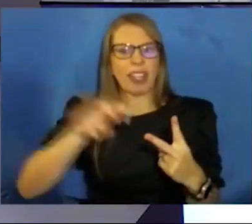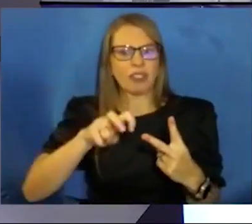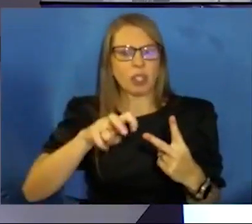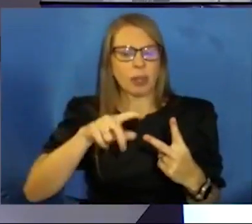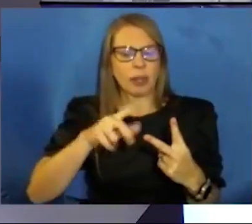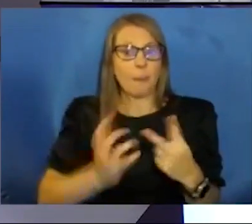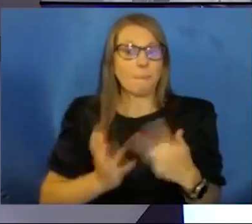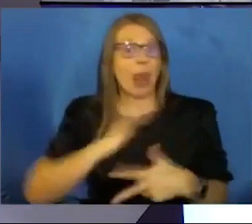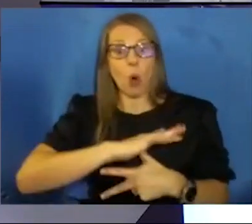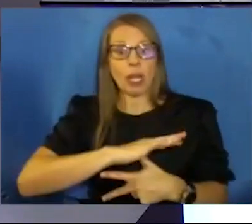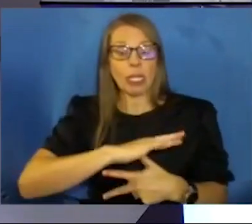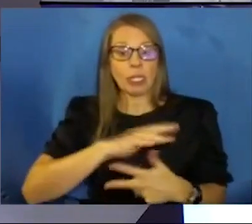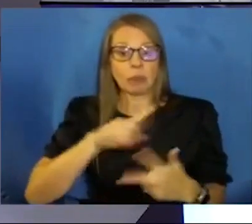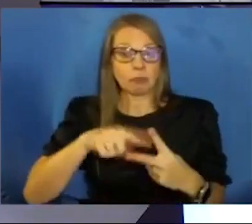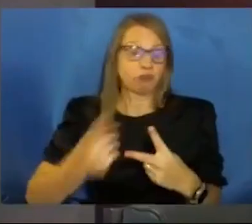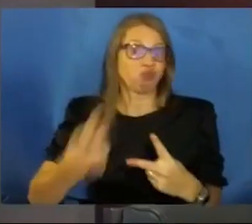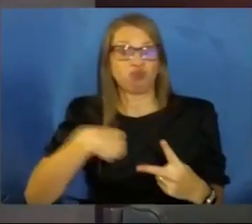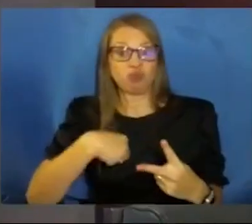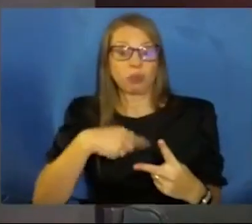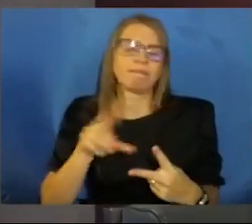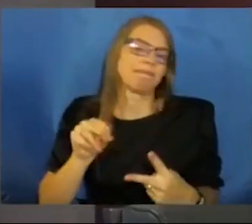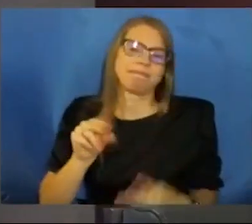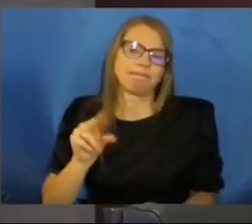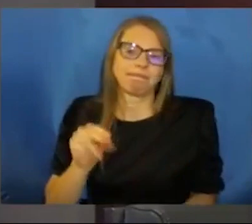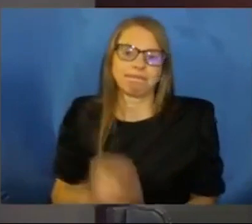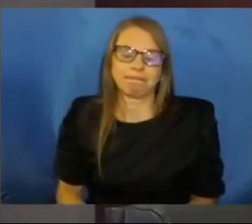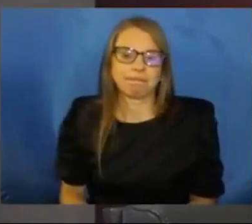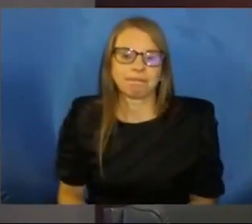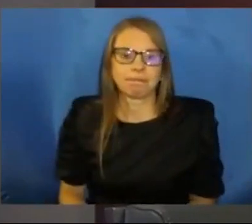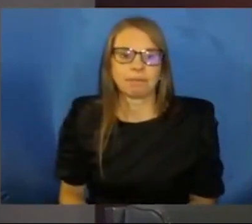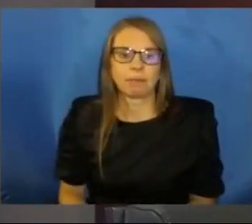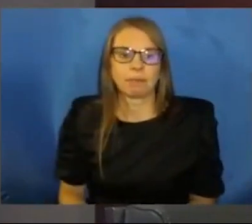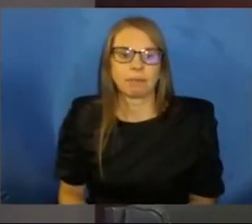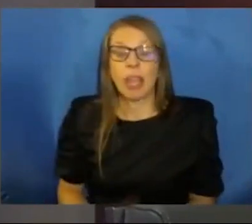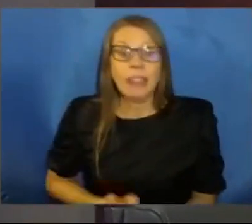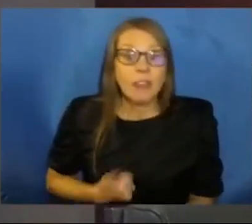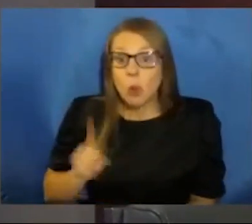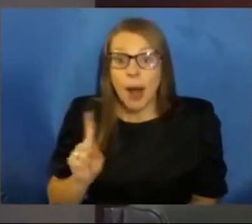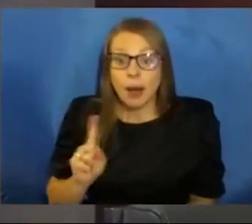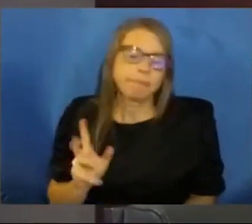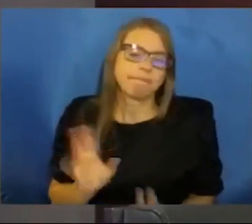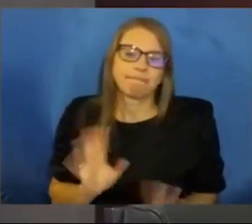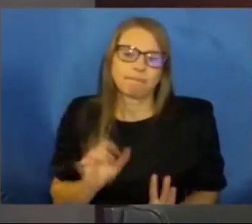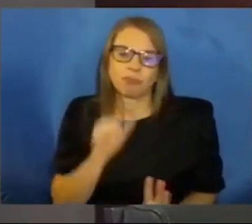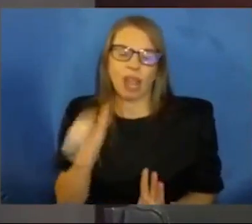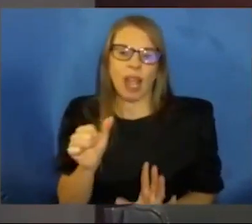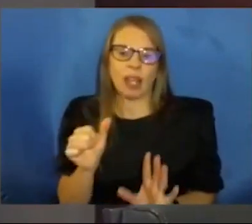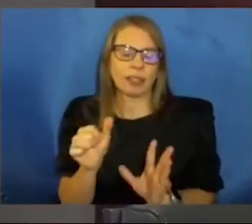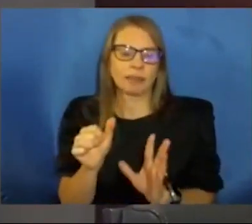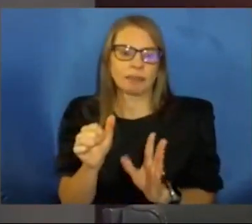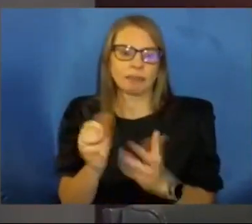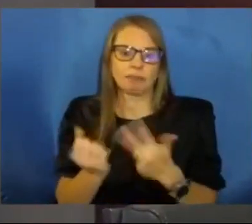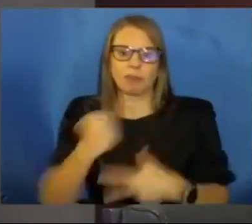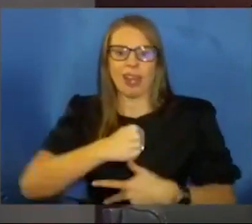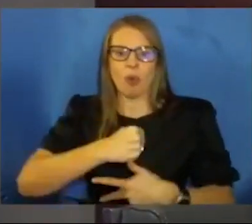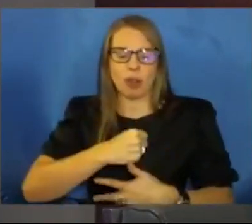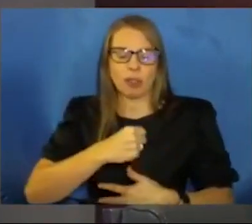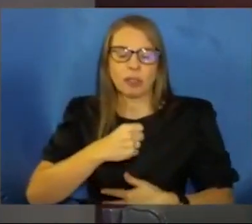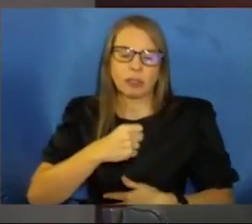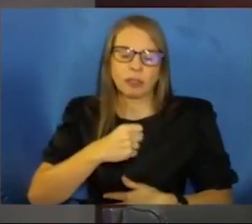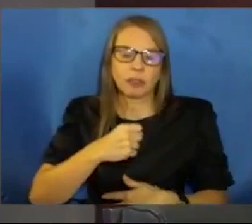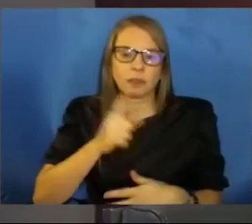from the Kansas City metro area. So do Kansas City residents get priority then? If, like, there were two people that needed to be here and somebody's coming from far distance and someone